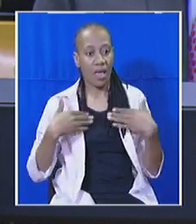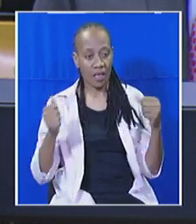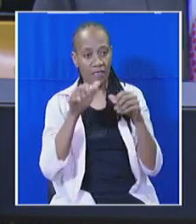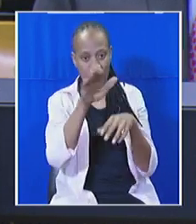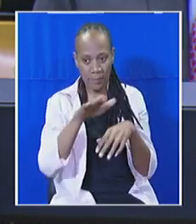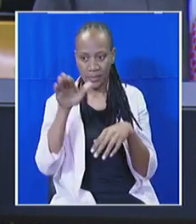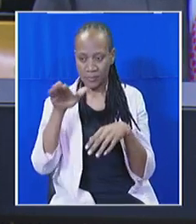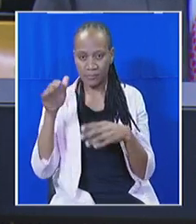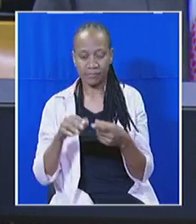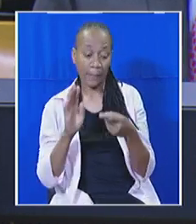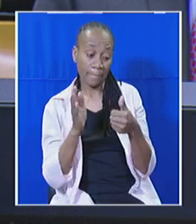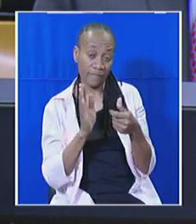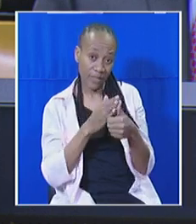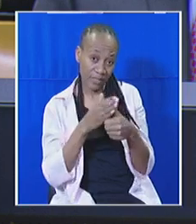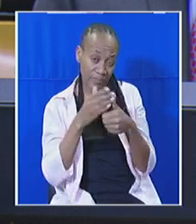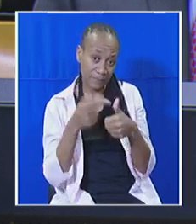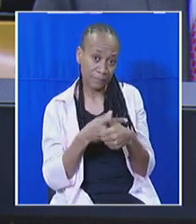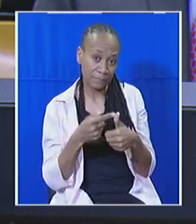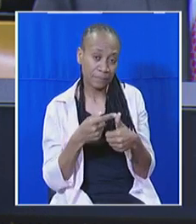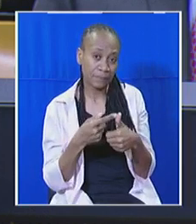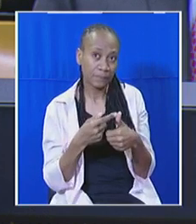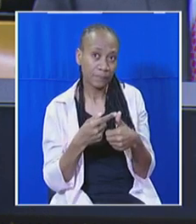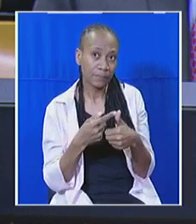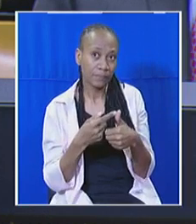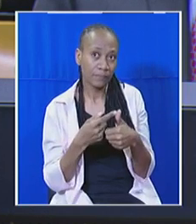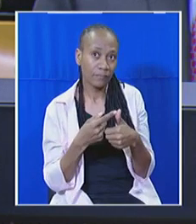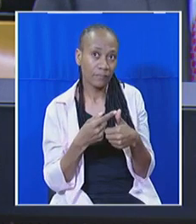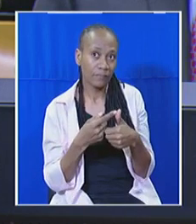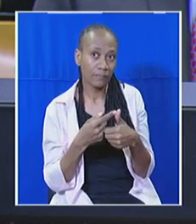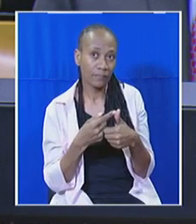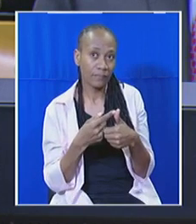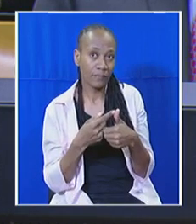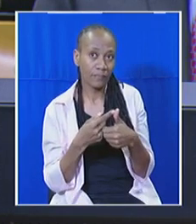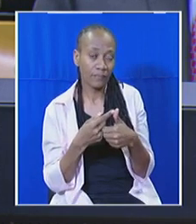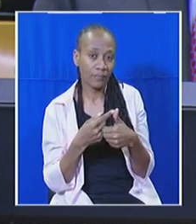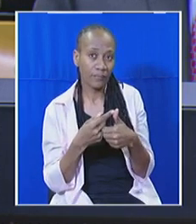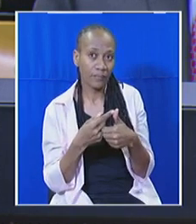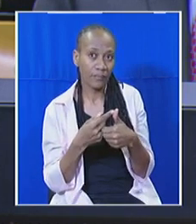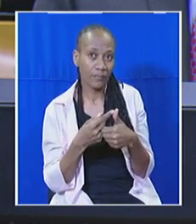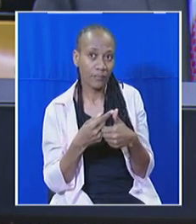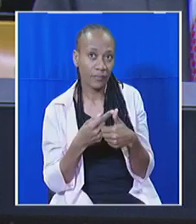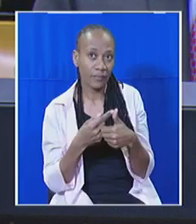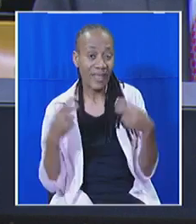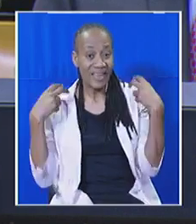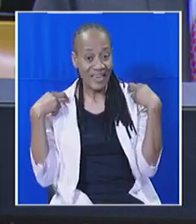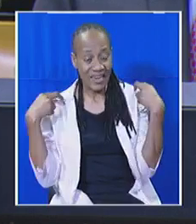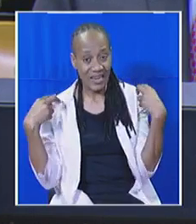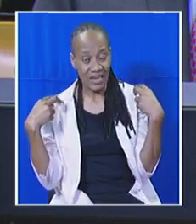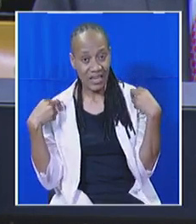First and most importantly, there is a general shortage of health workers globally. We actually even know the